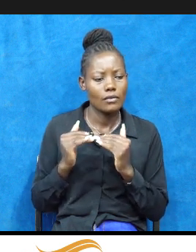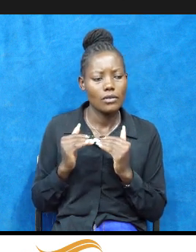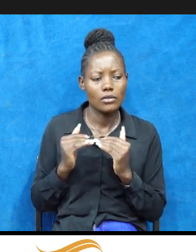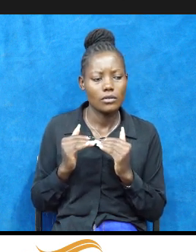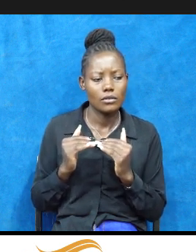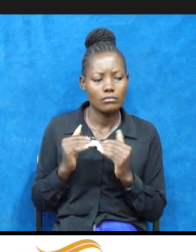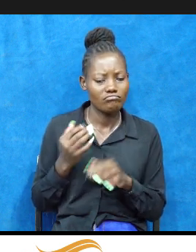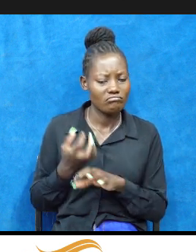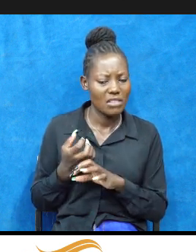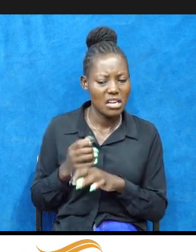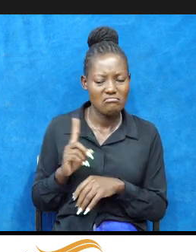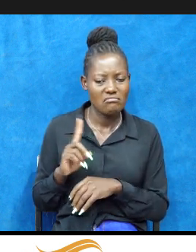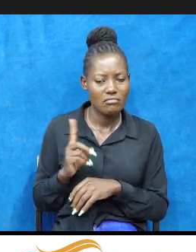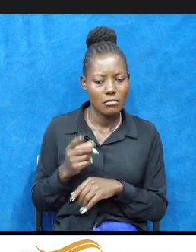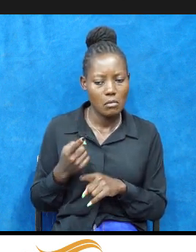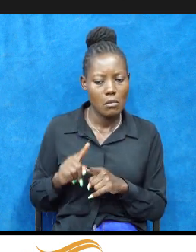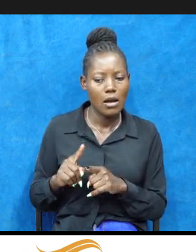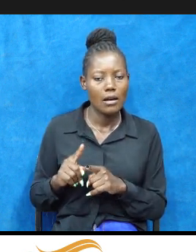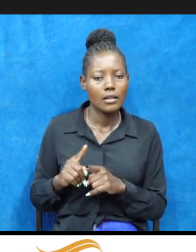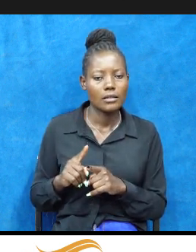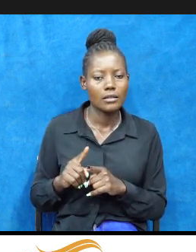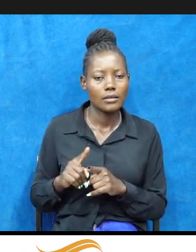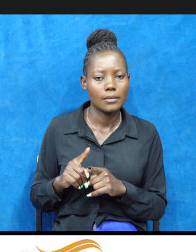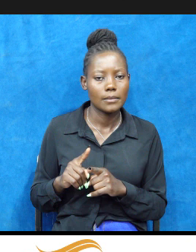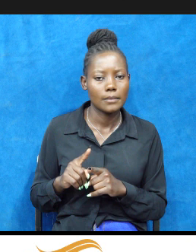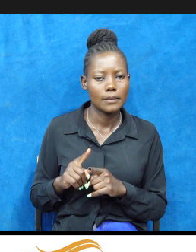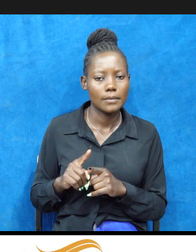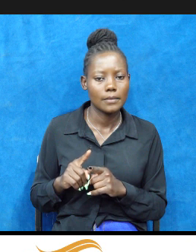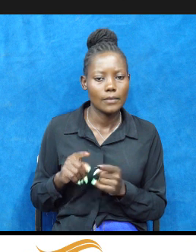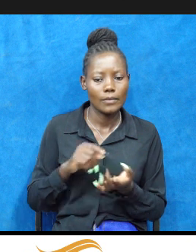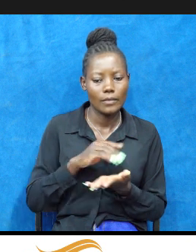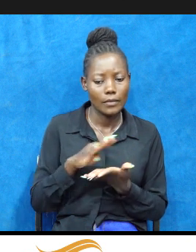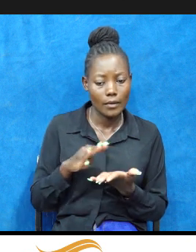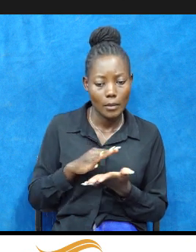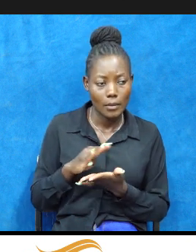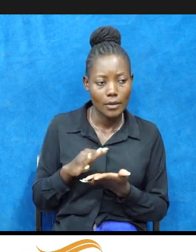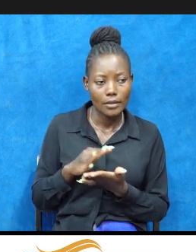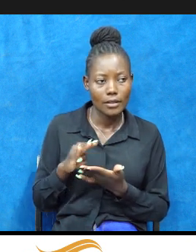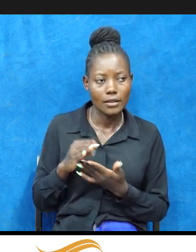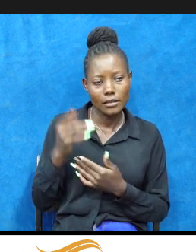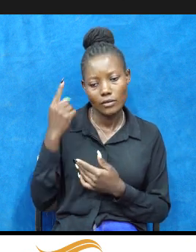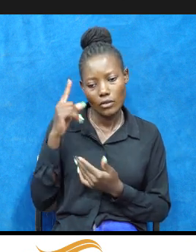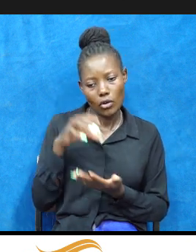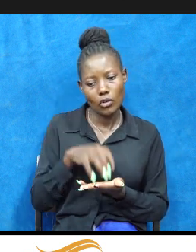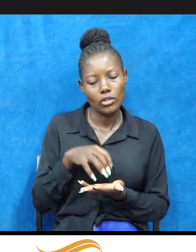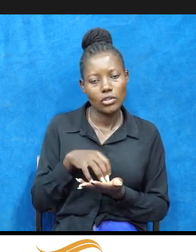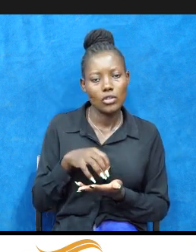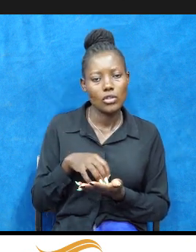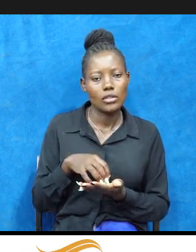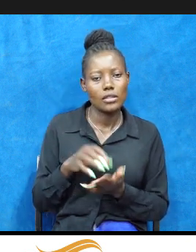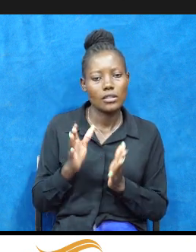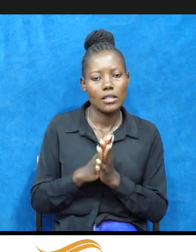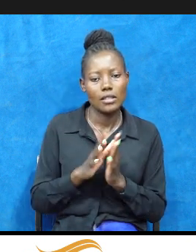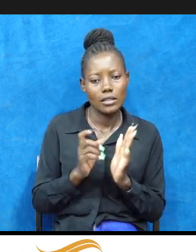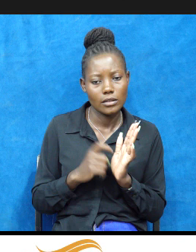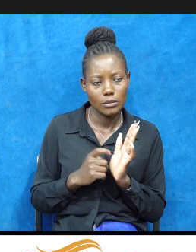They're not that hard, but it starts to build that basis of their conditioning and the